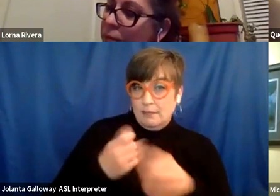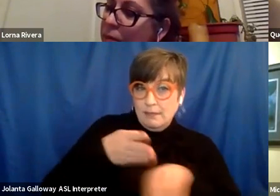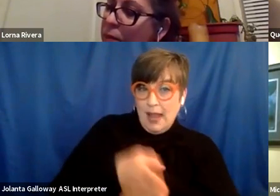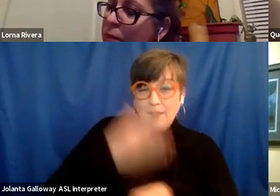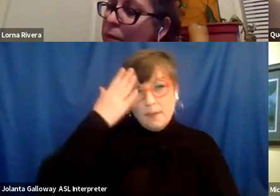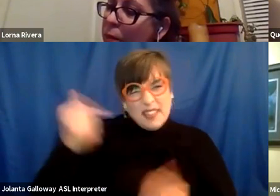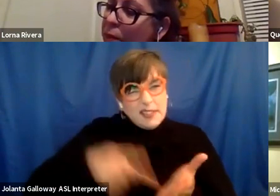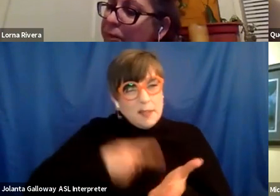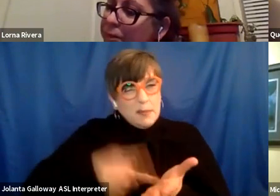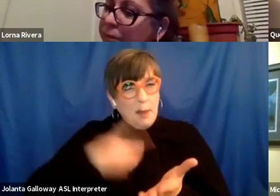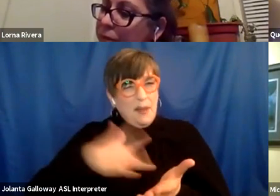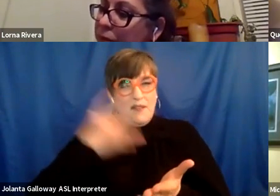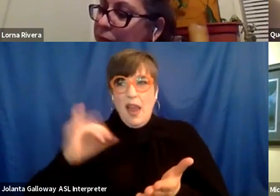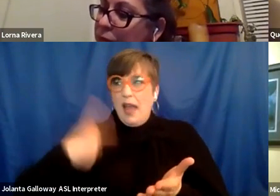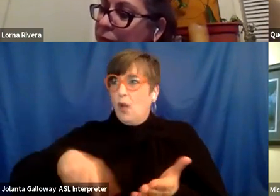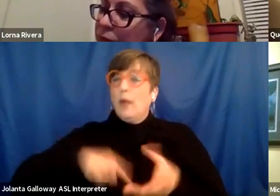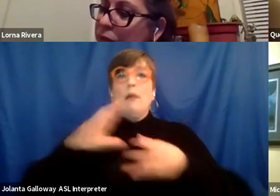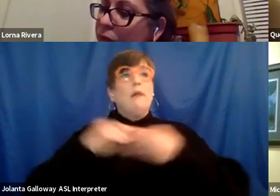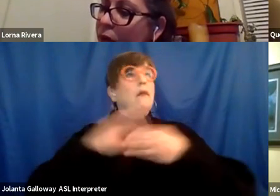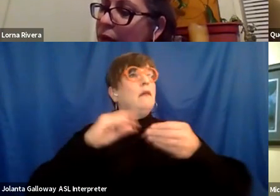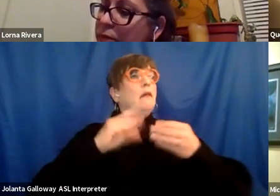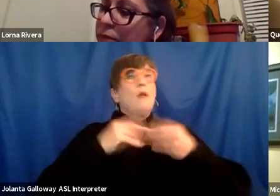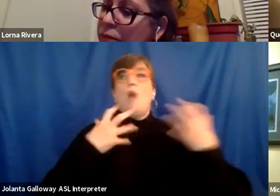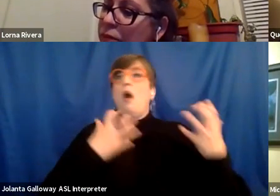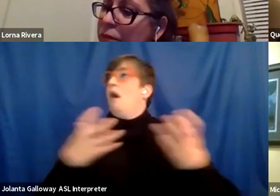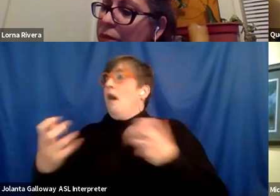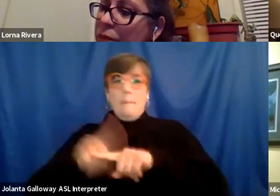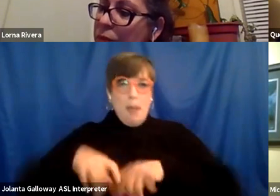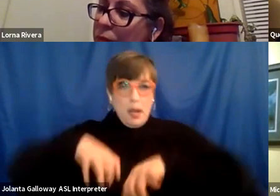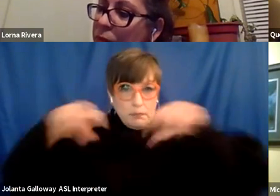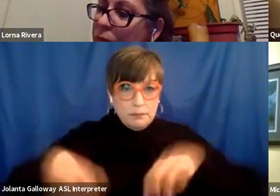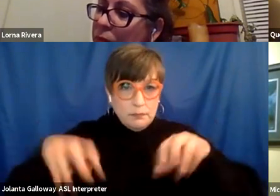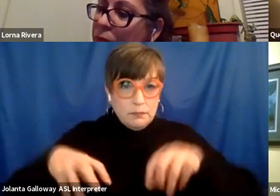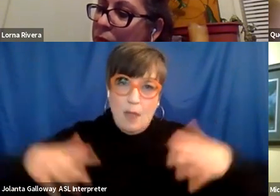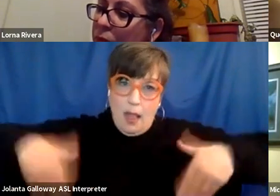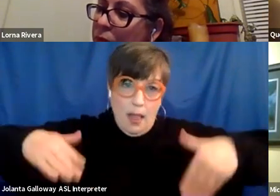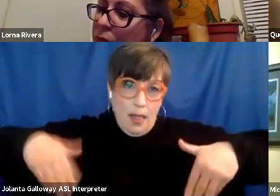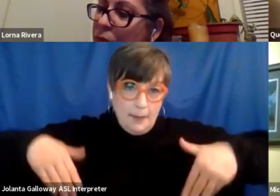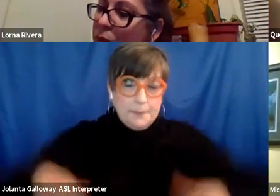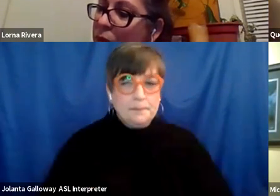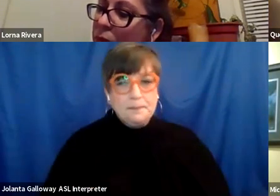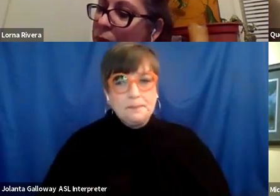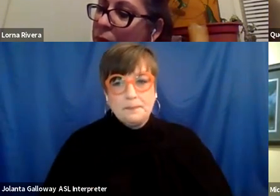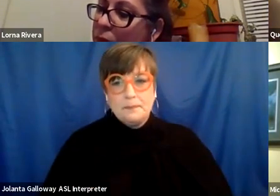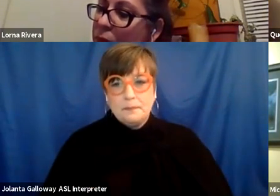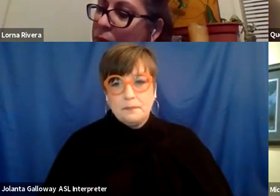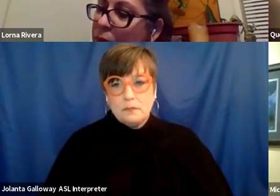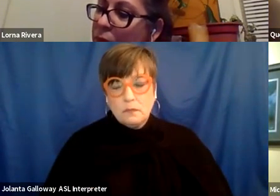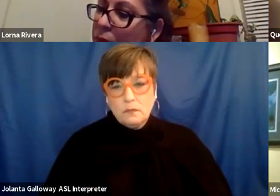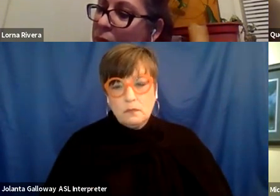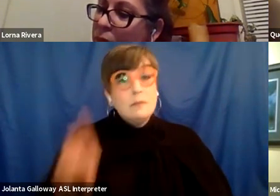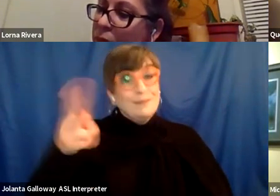because sometimes it feels as though we're talking about what we want to see and not actually taking action on them. Secondly, I want to